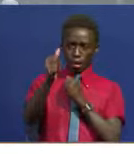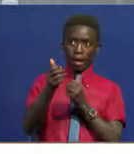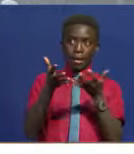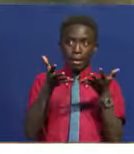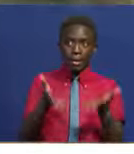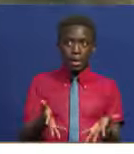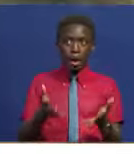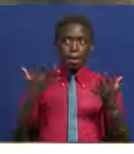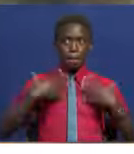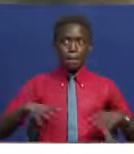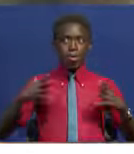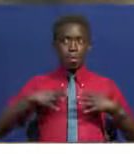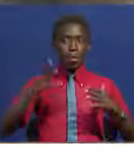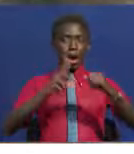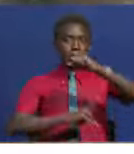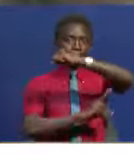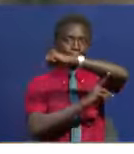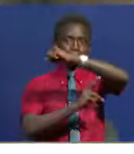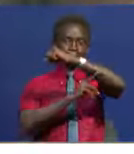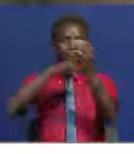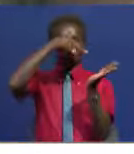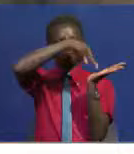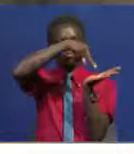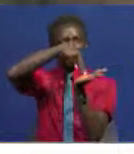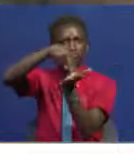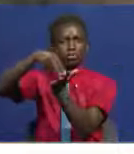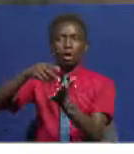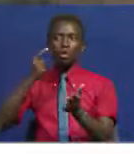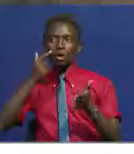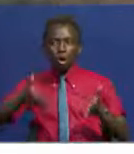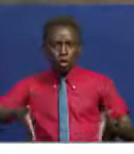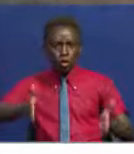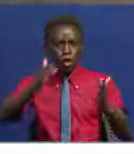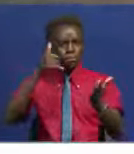the fly over where they blocked the road with